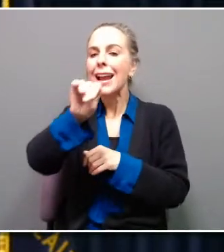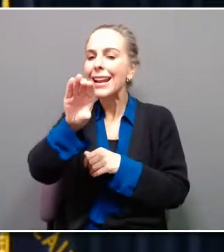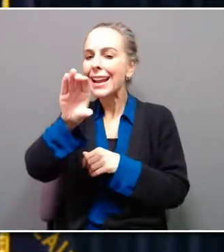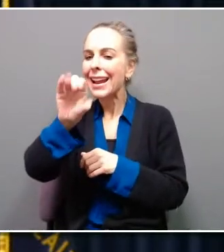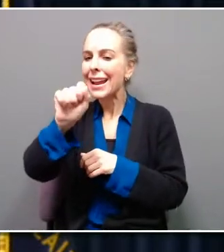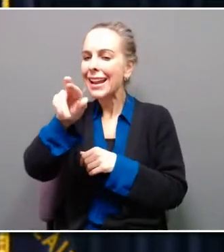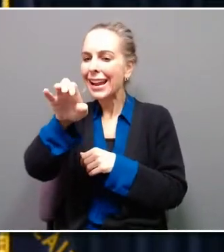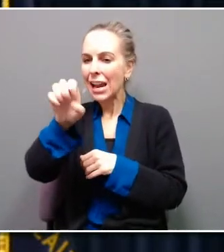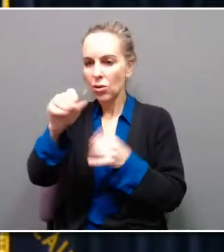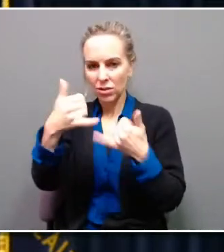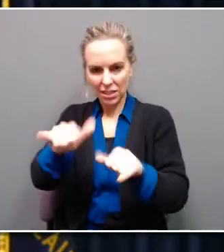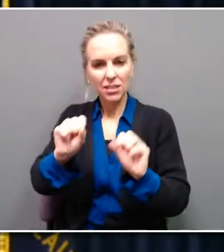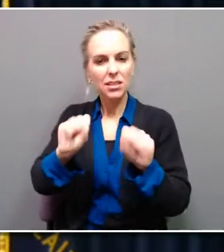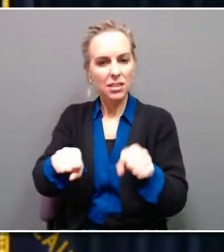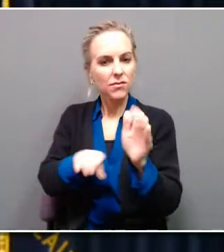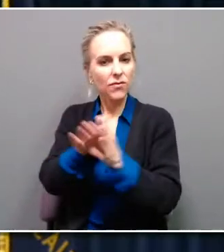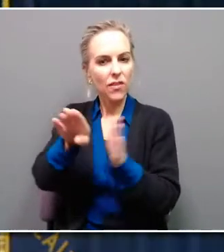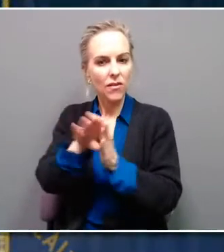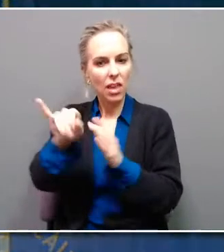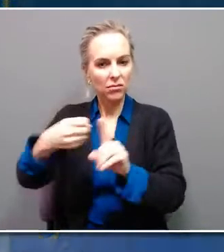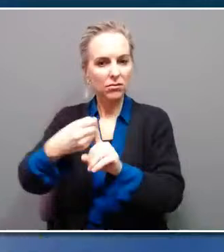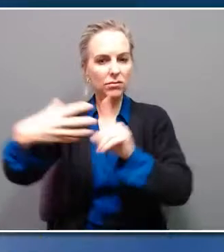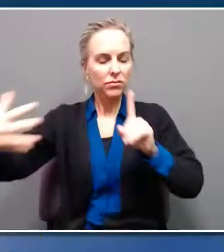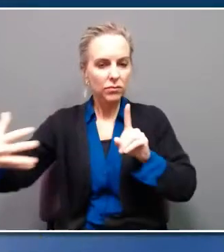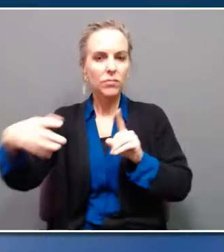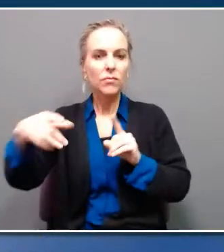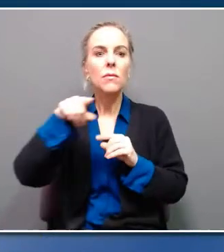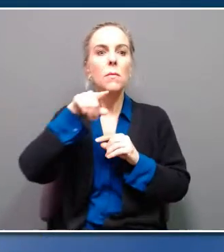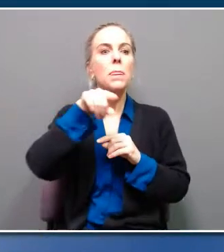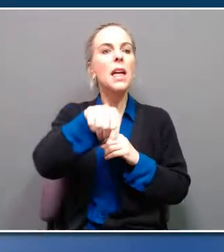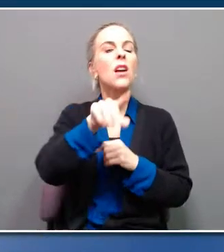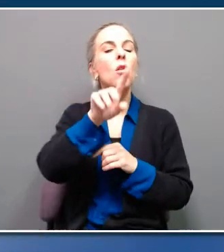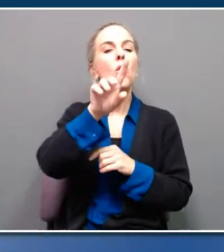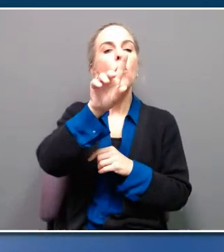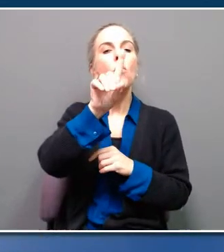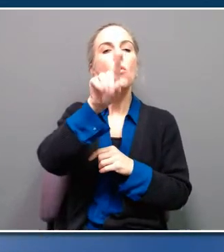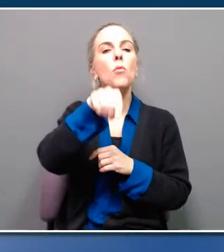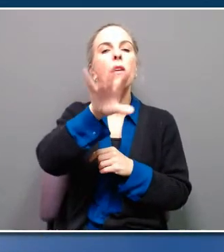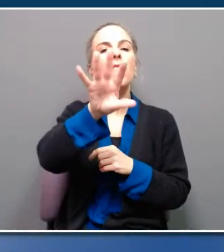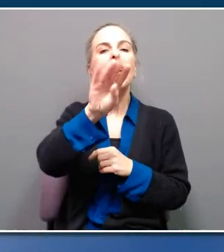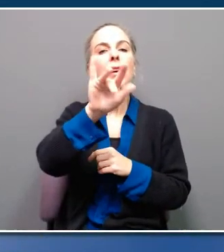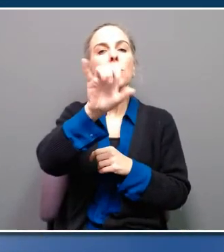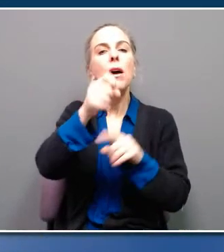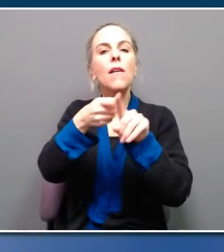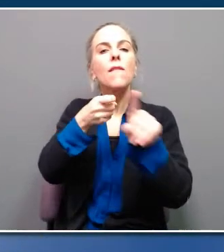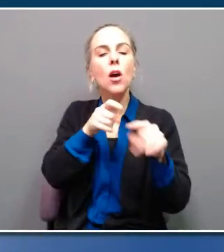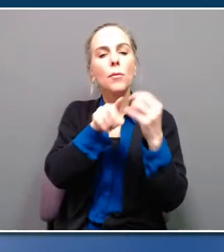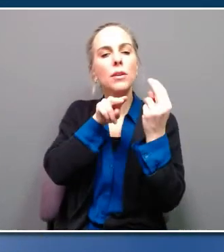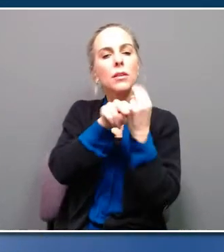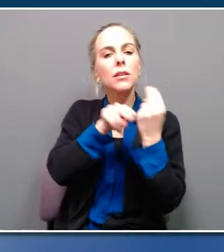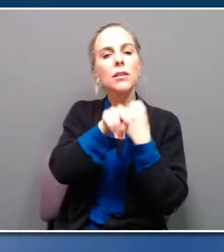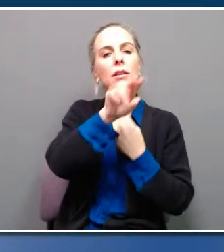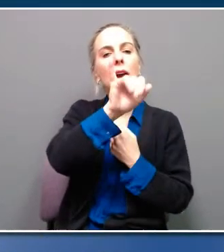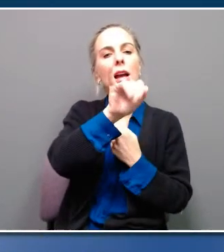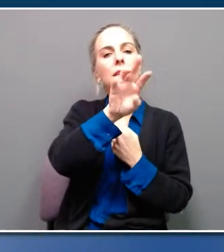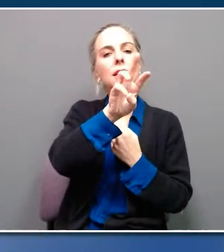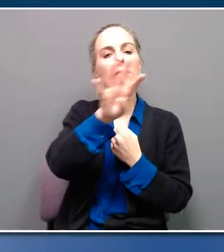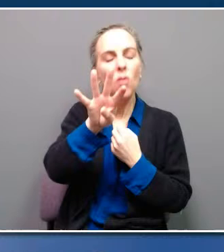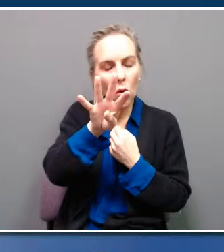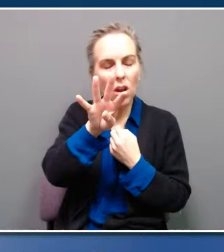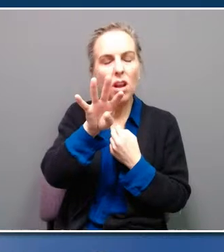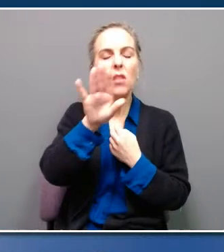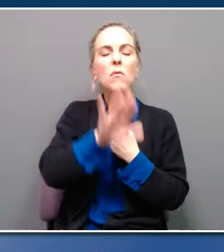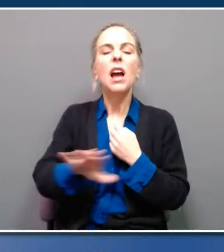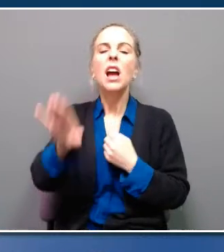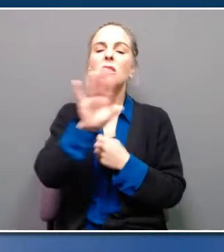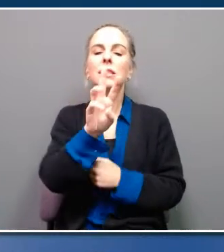development. The industrial park is less than 1.5 miles from Interstate I-64 and about 65